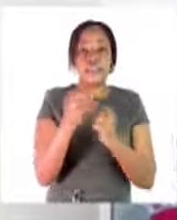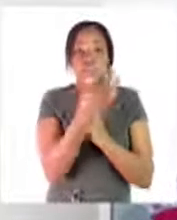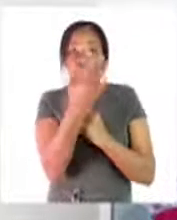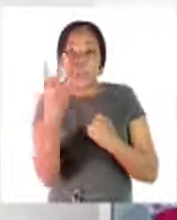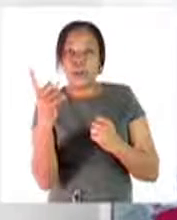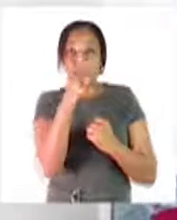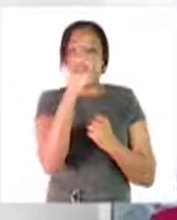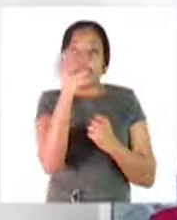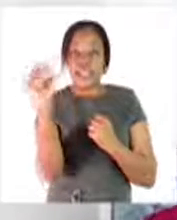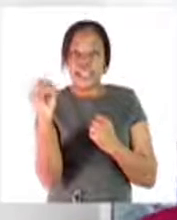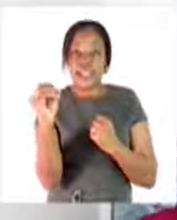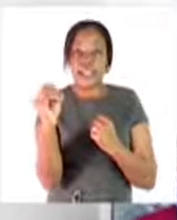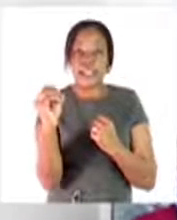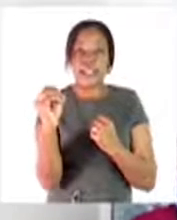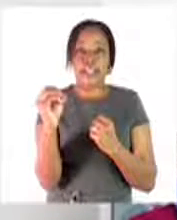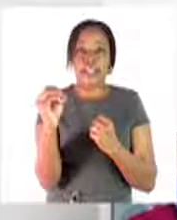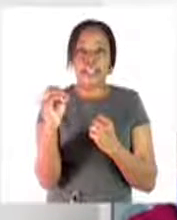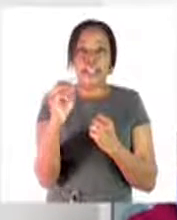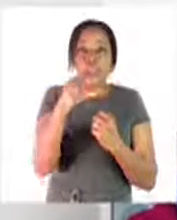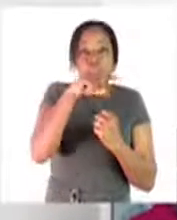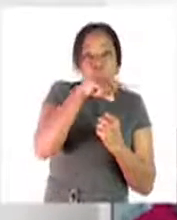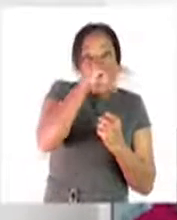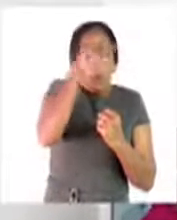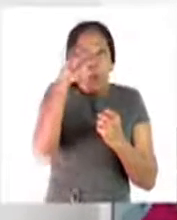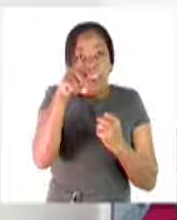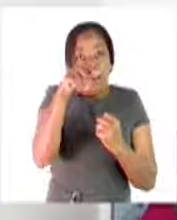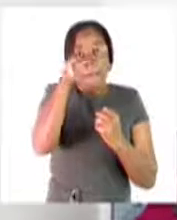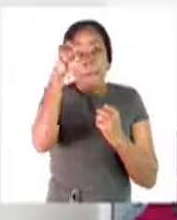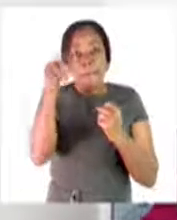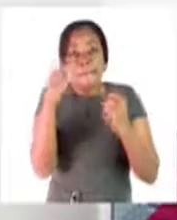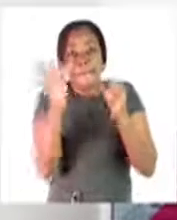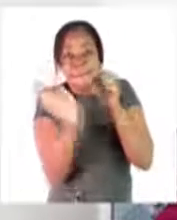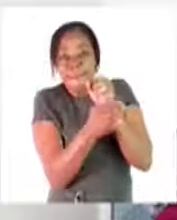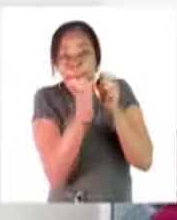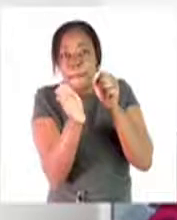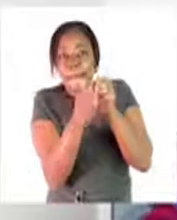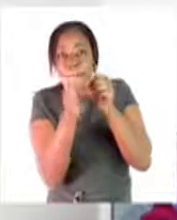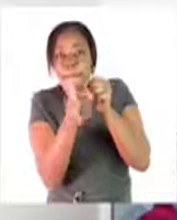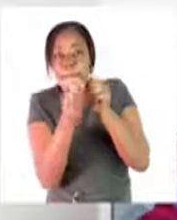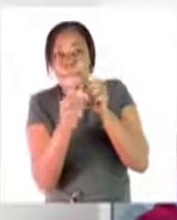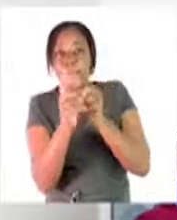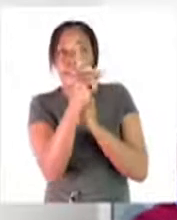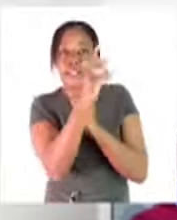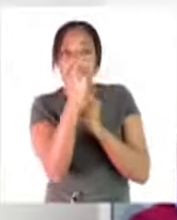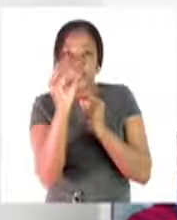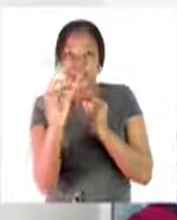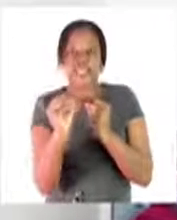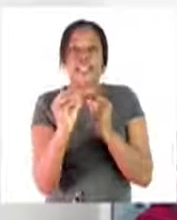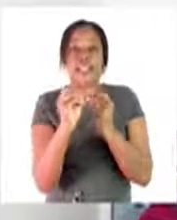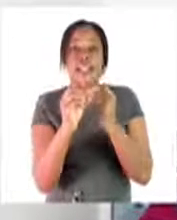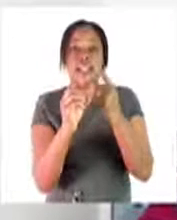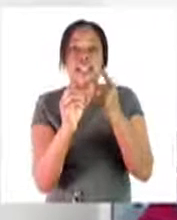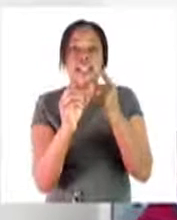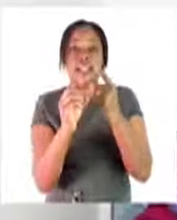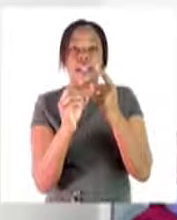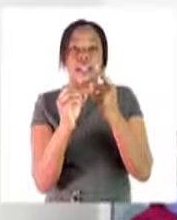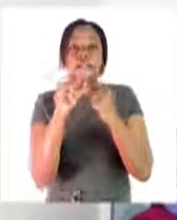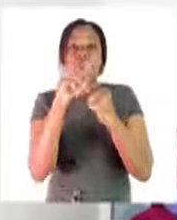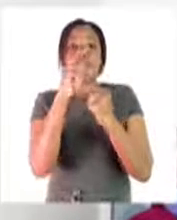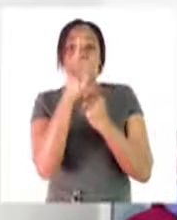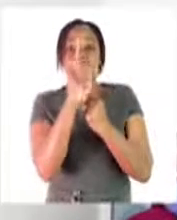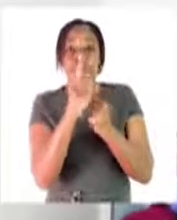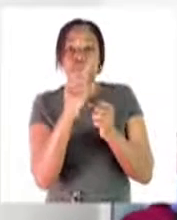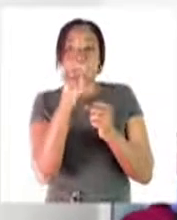you count the 10th number because you are counting in 10. Therefore, you will be counting 10, 20,